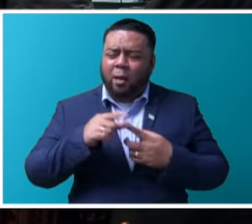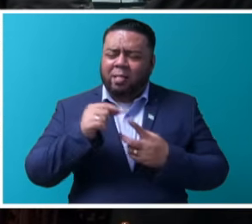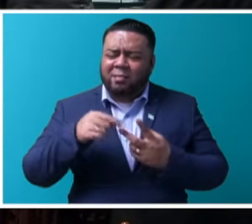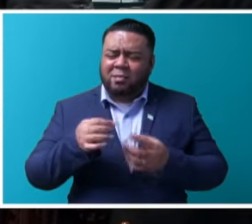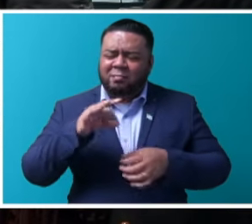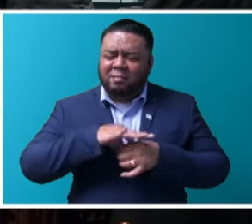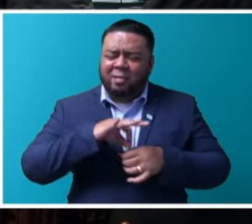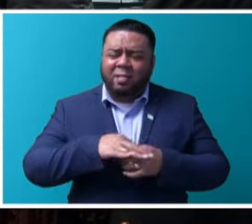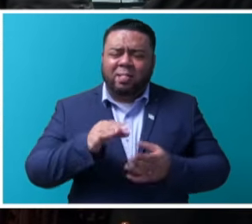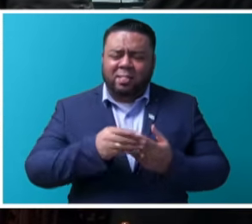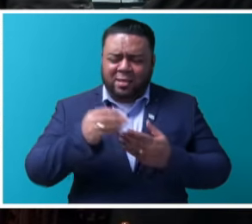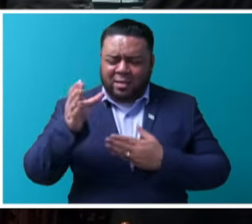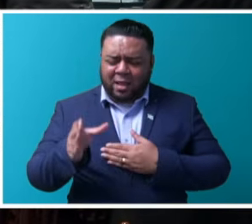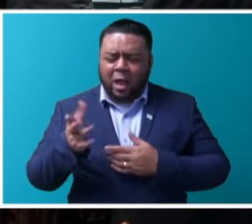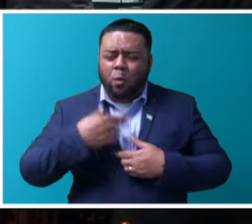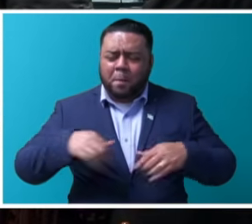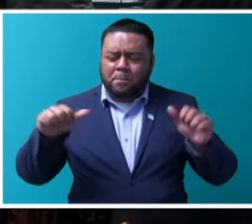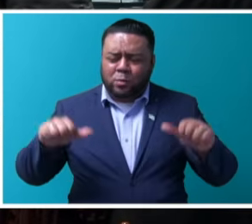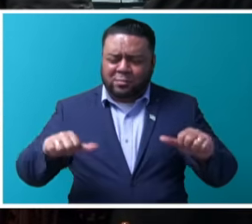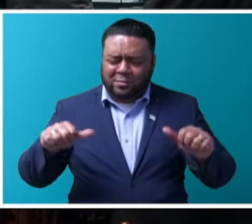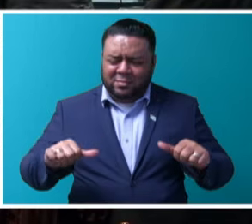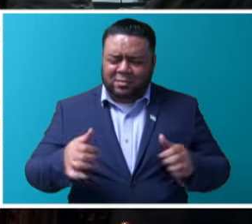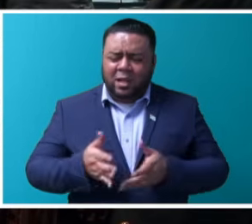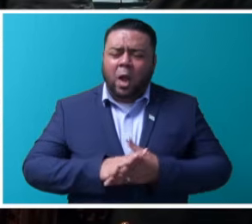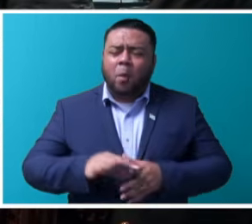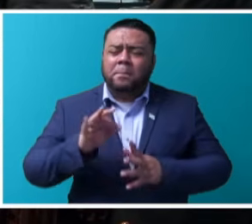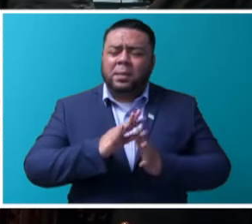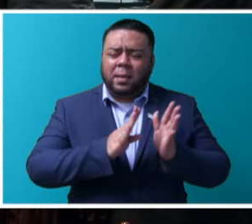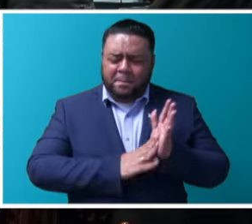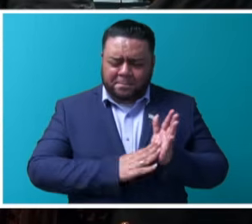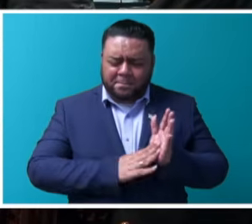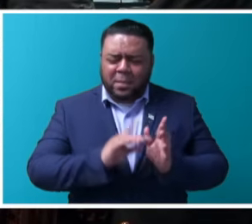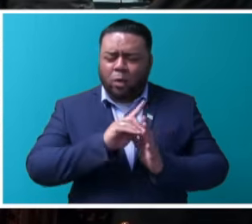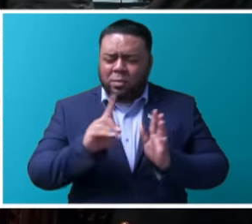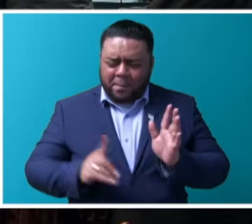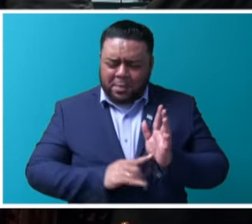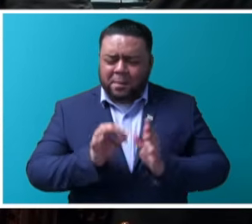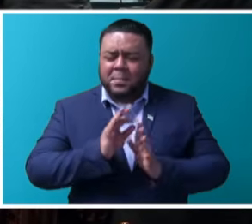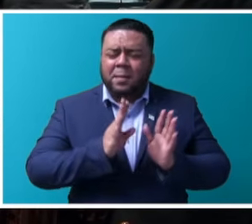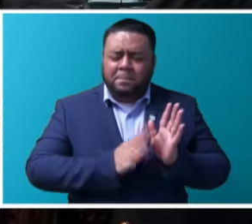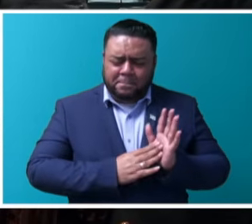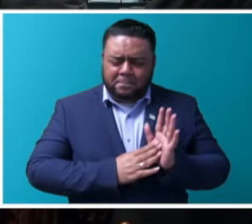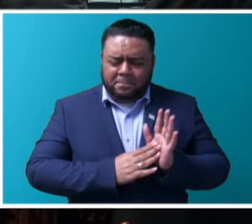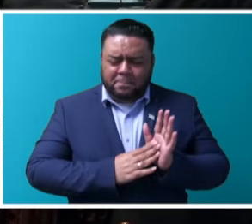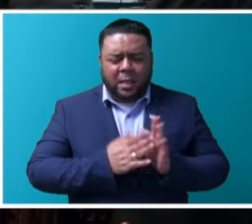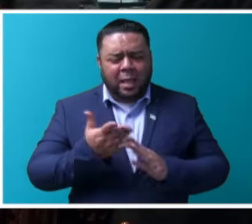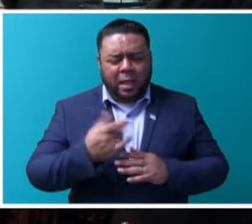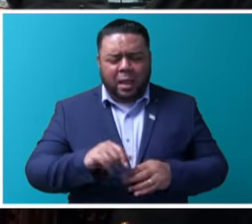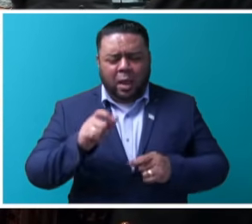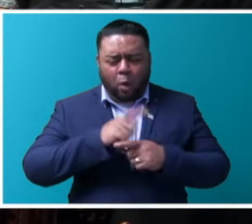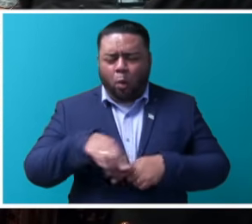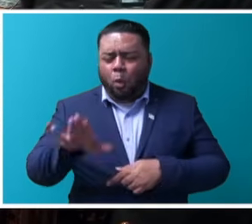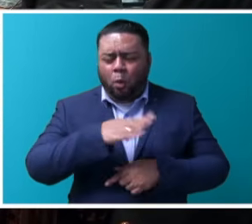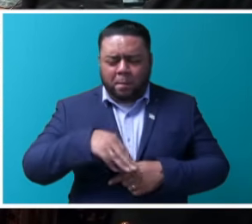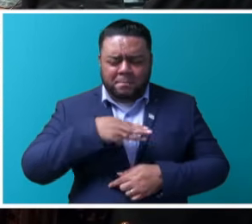leaders, our President, our Prime Minister, our Deputy Prime Ministers, our Cabinet